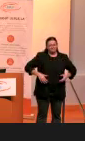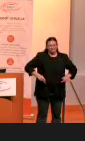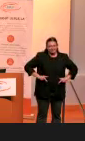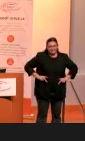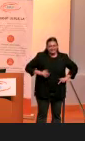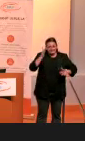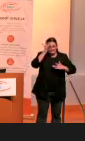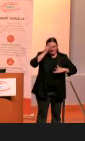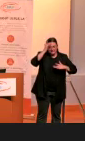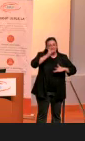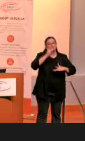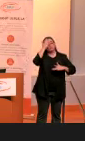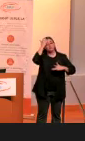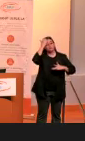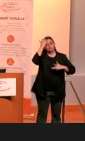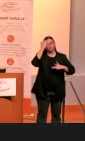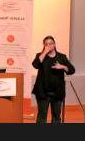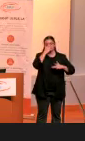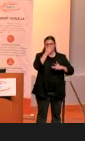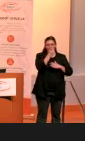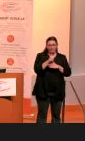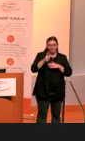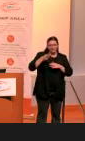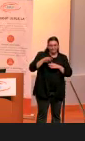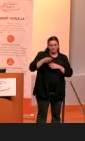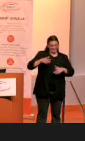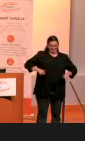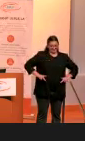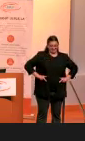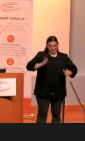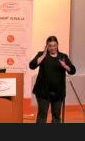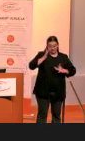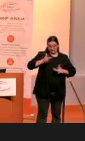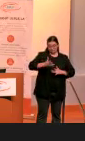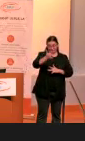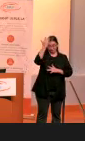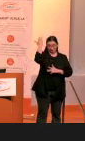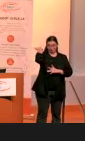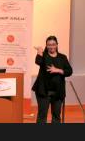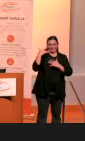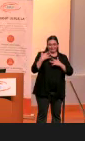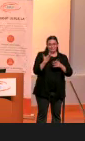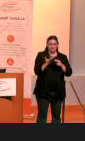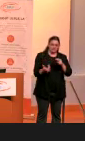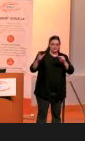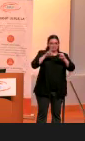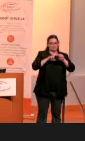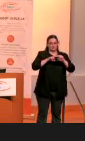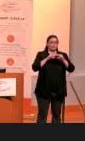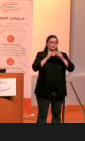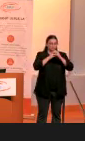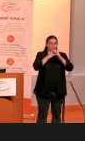you look at patients who have had any history of kidney disease in the past, there again is an increased risk of having artery